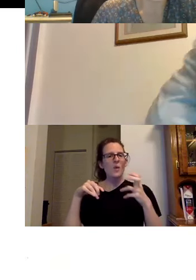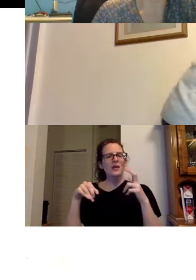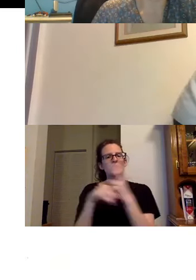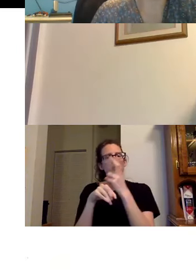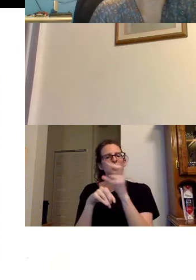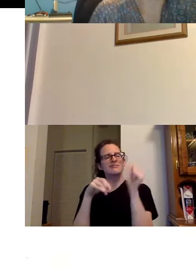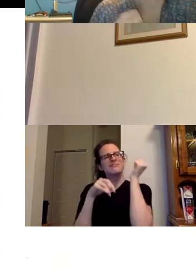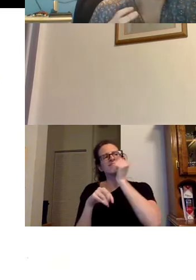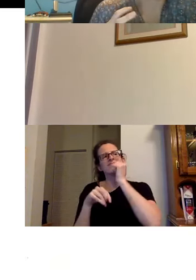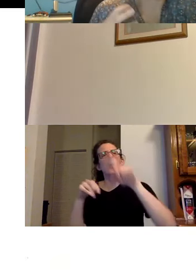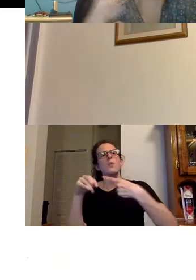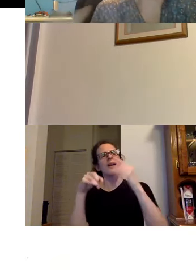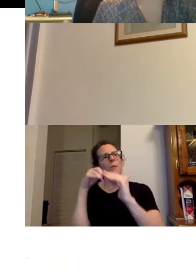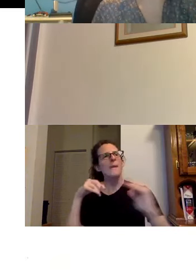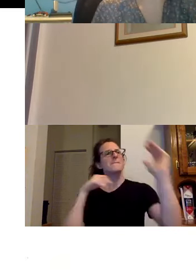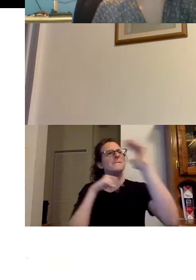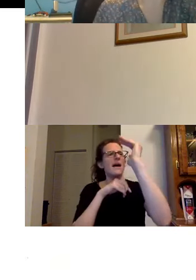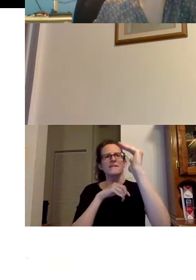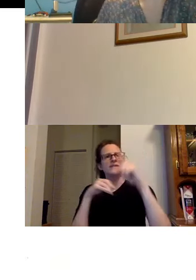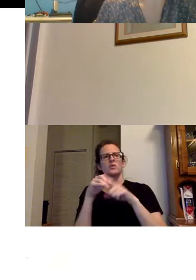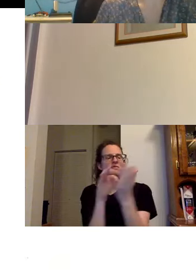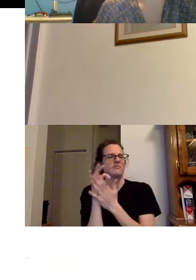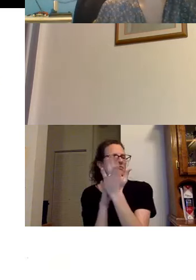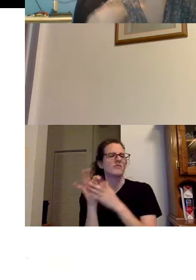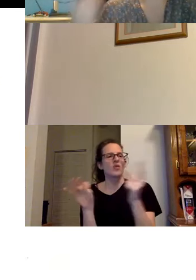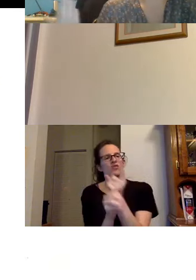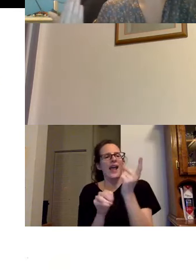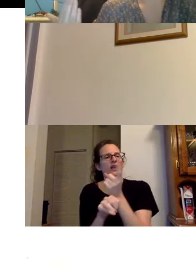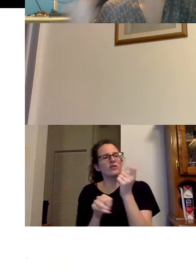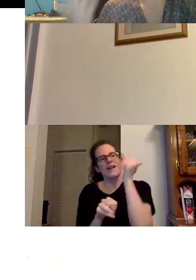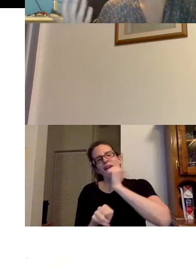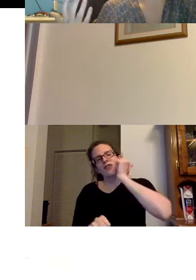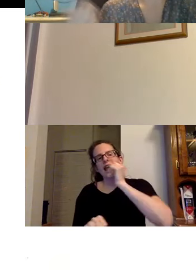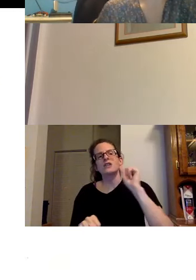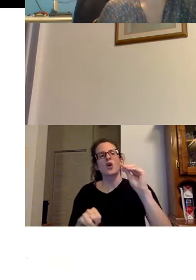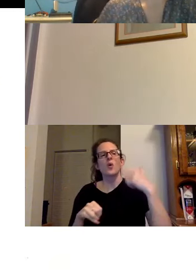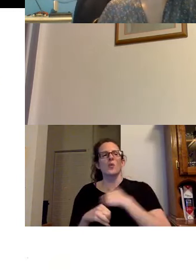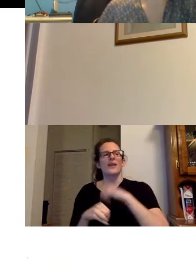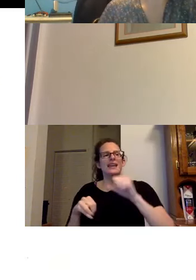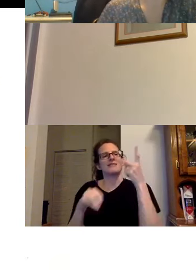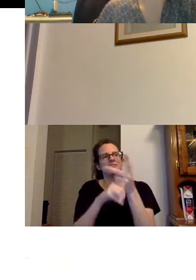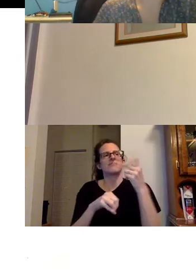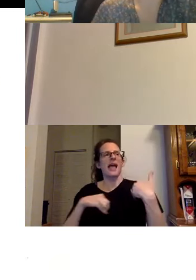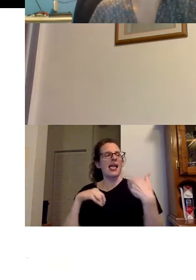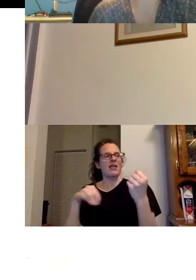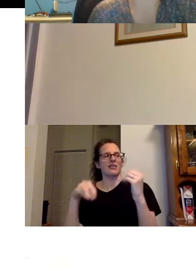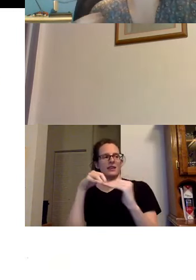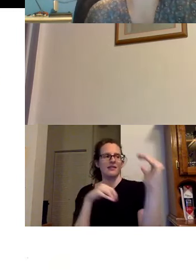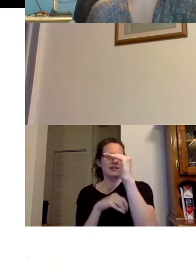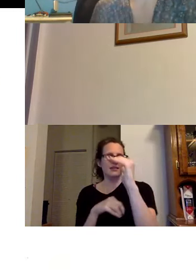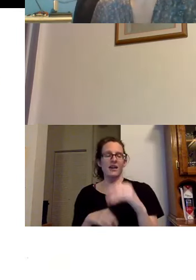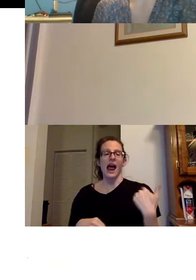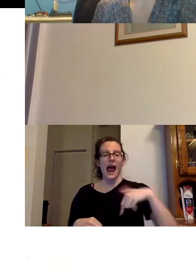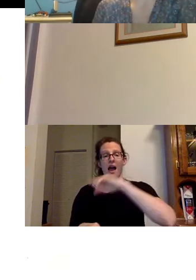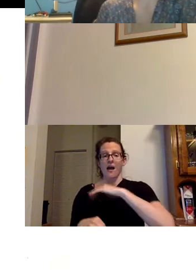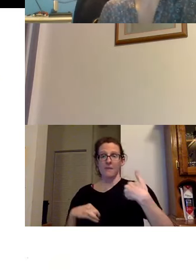we need to be using on a regular basis so we can stay above. Good news is your body is designed